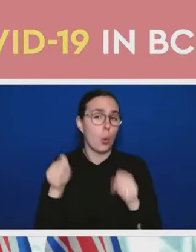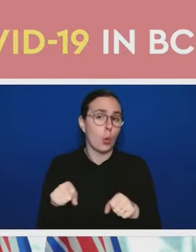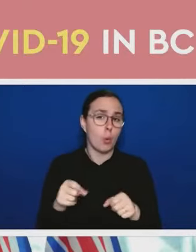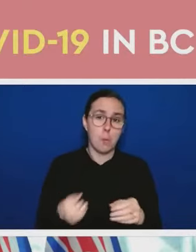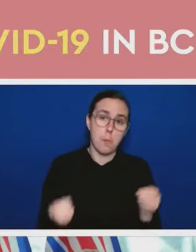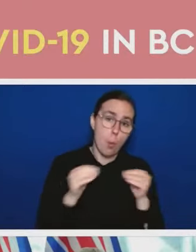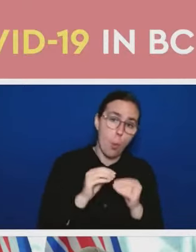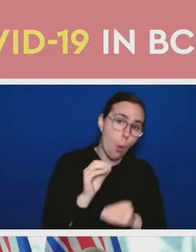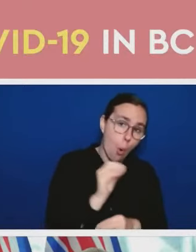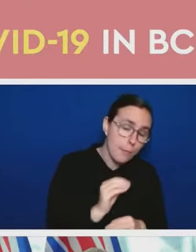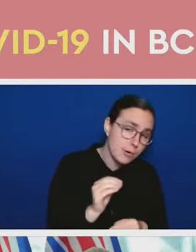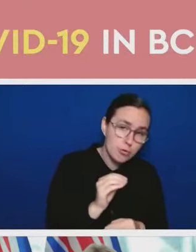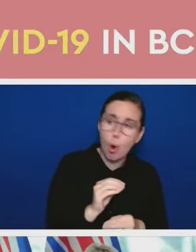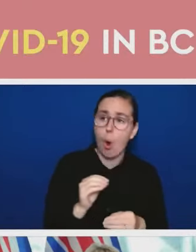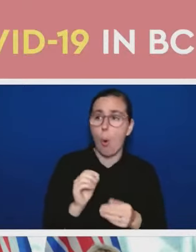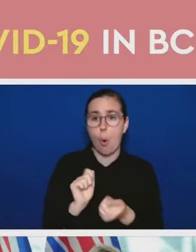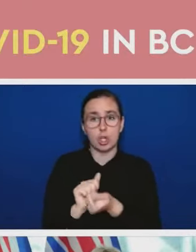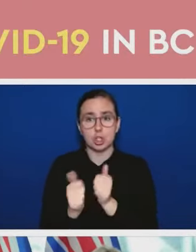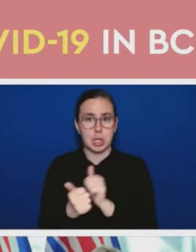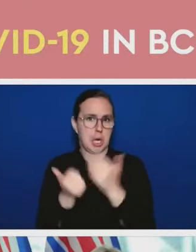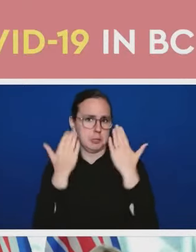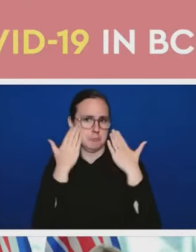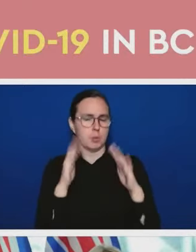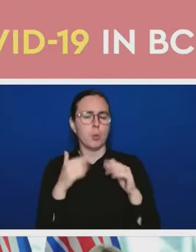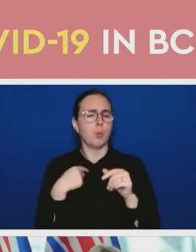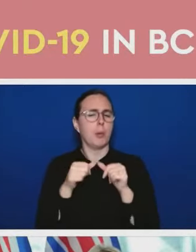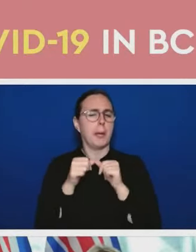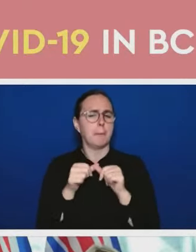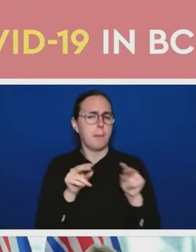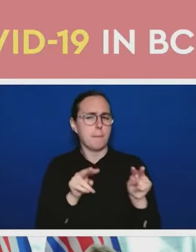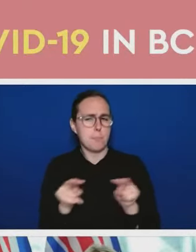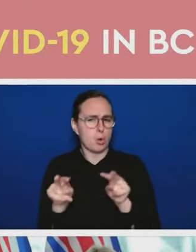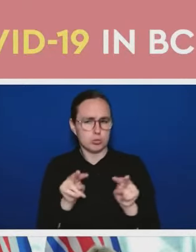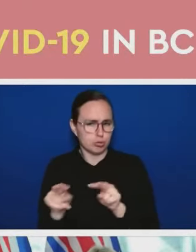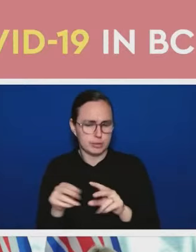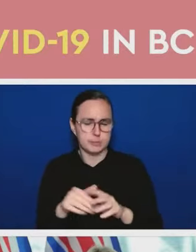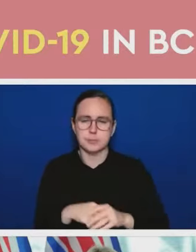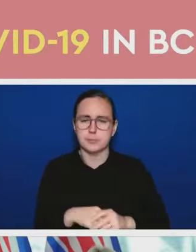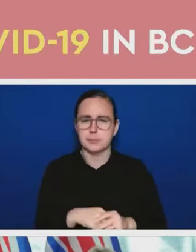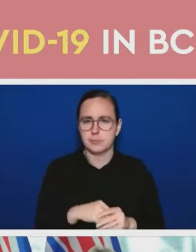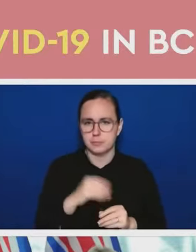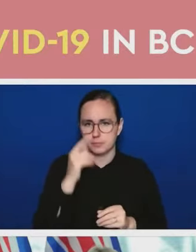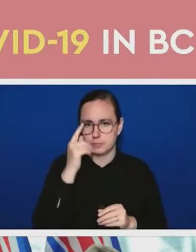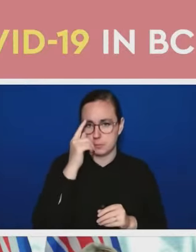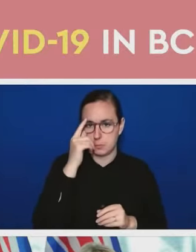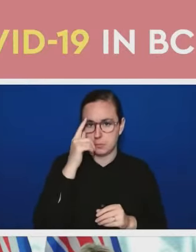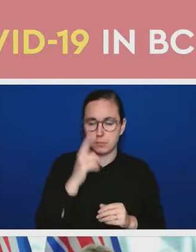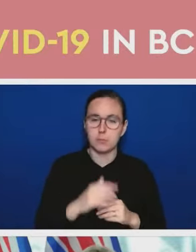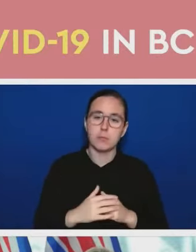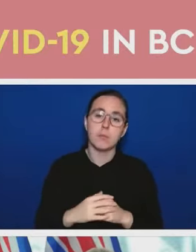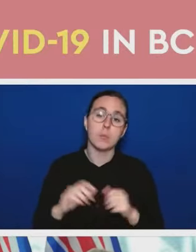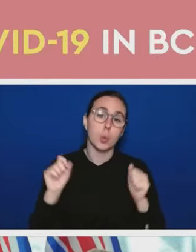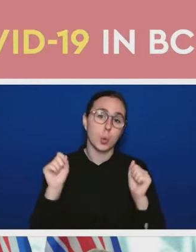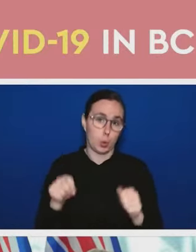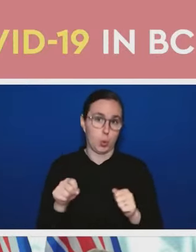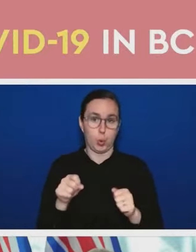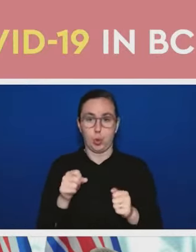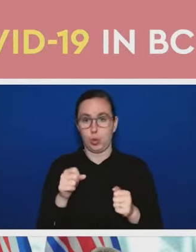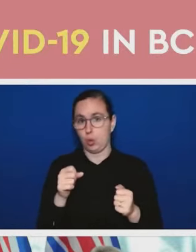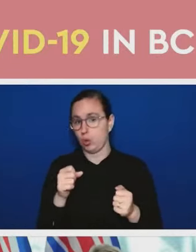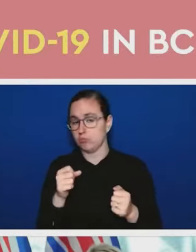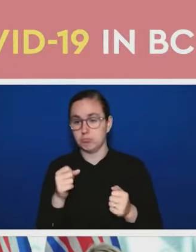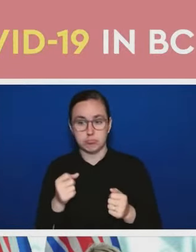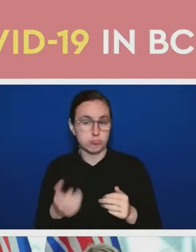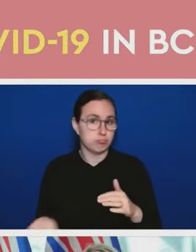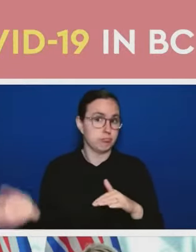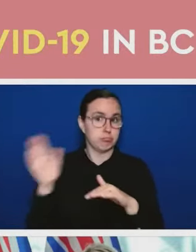us. We're likely to be facing an increase and a surge in Omicron, maybe a slightly different strain.